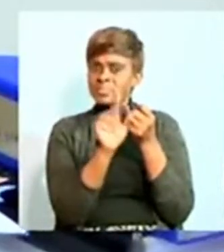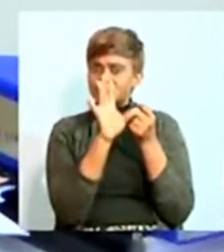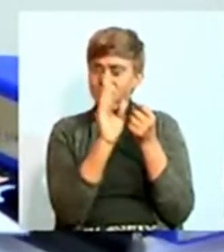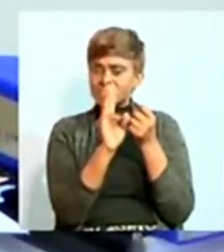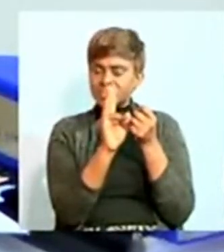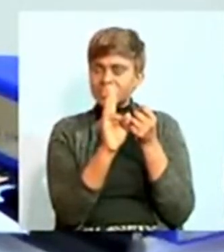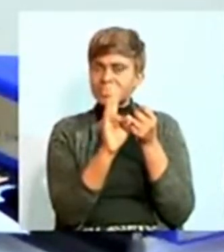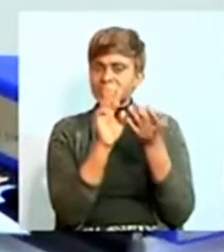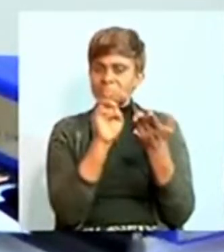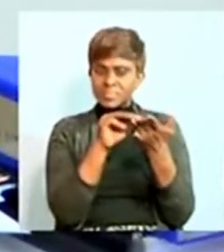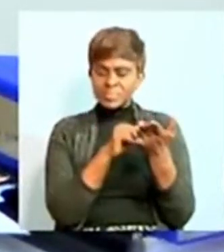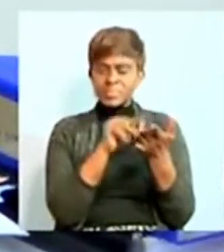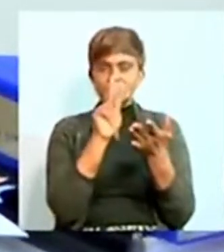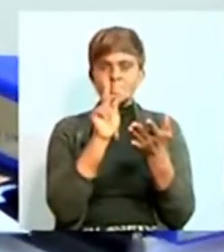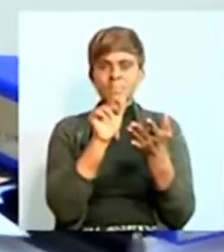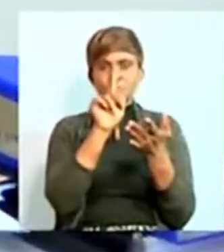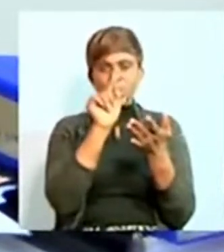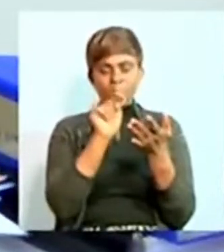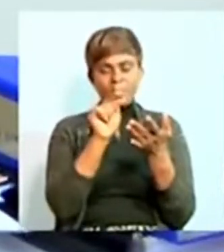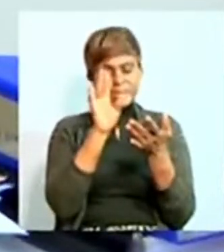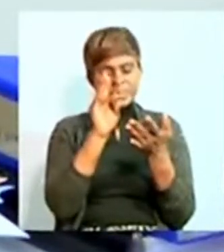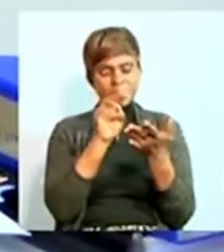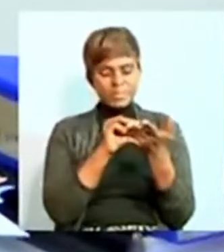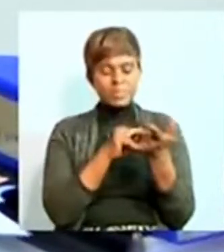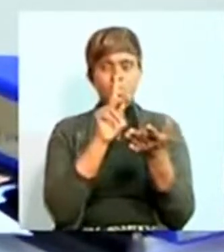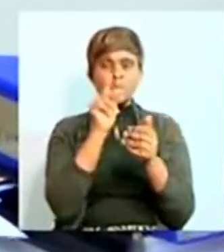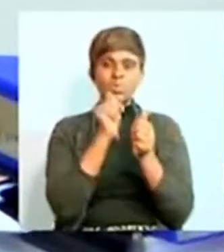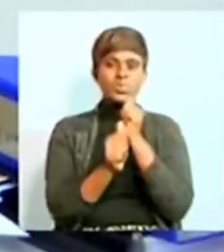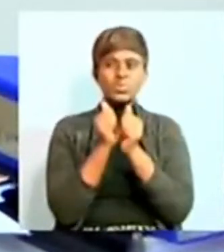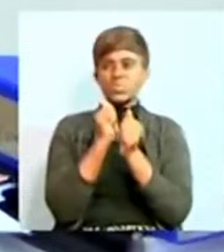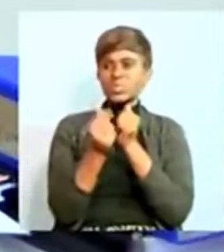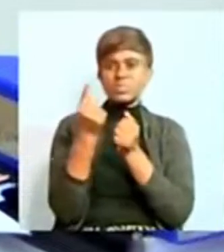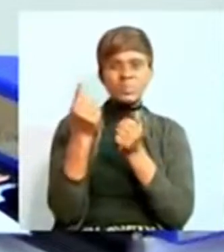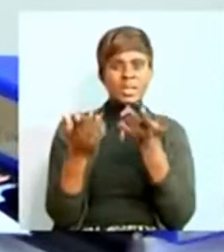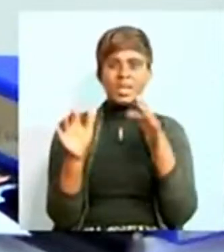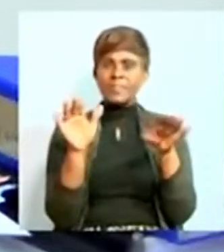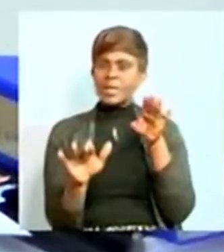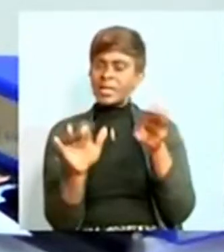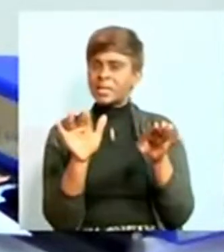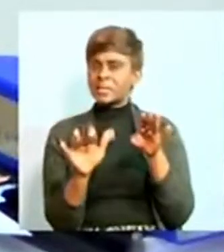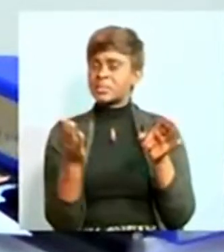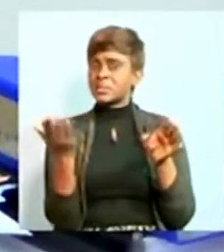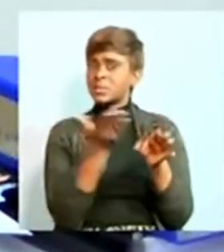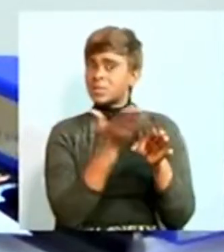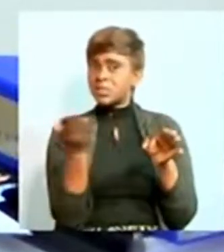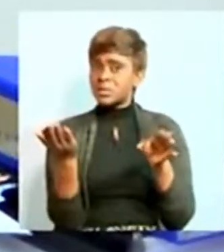1.7 million kwacha. Which one is which? As a balance.